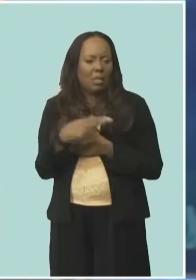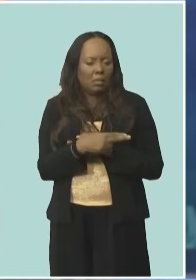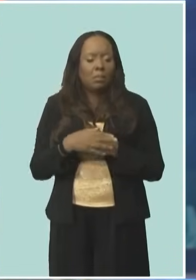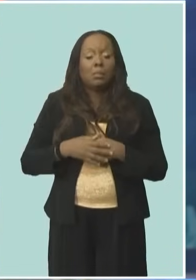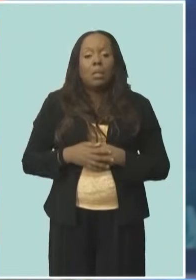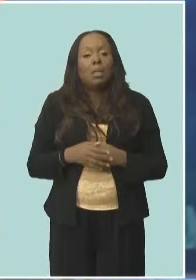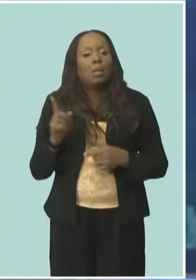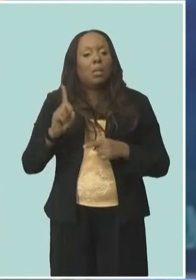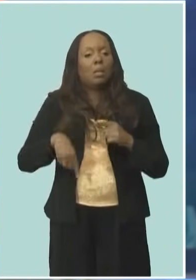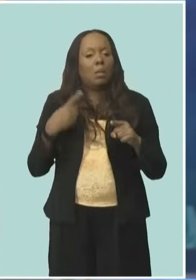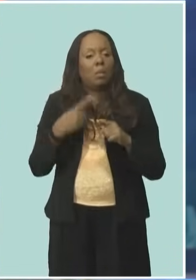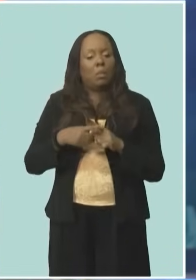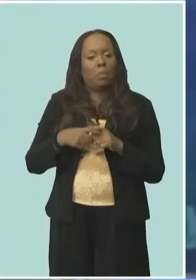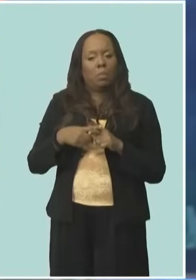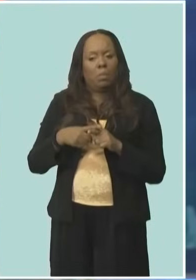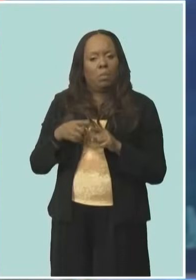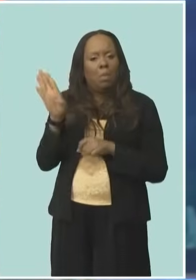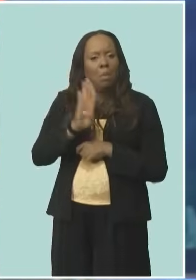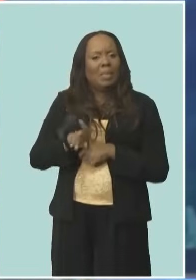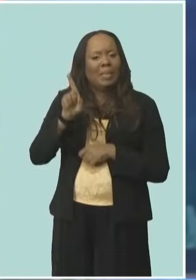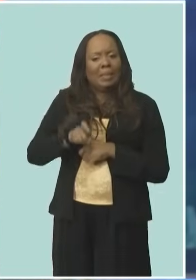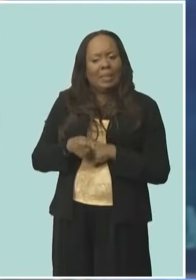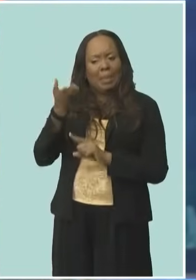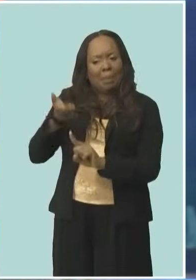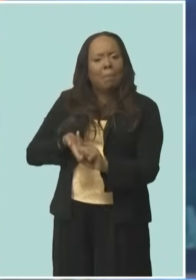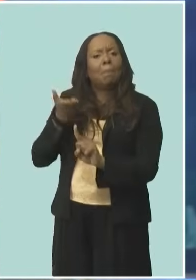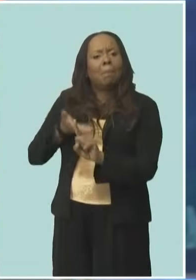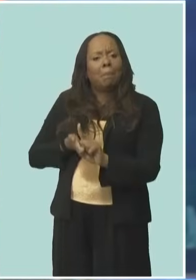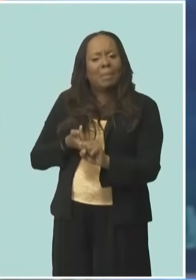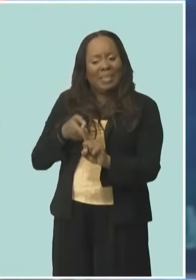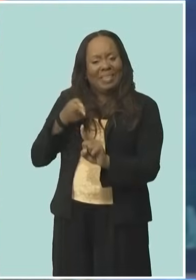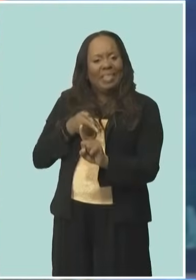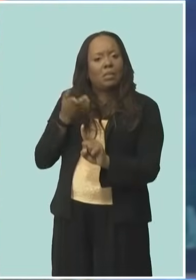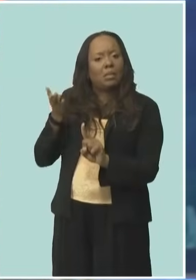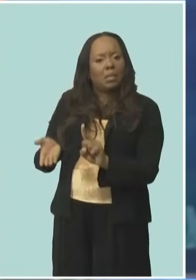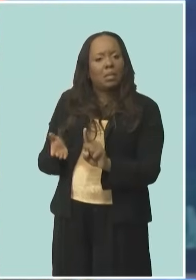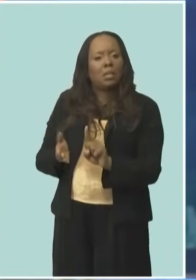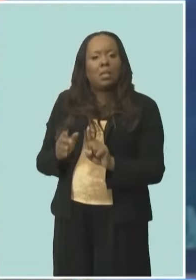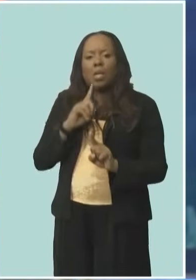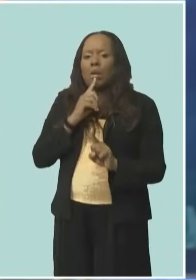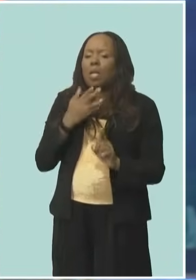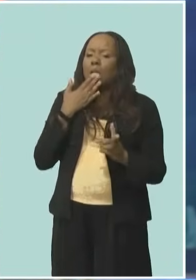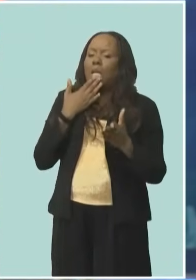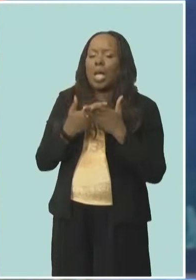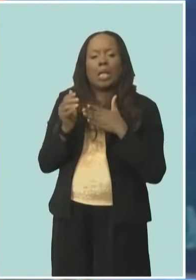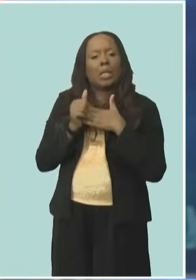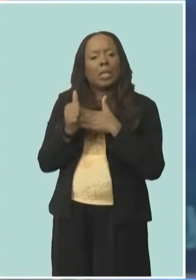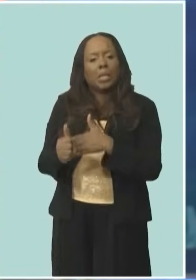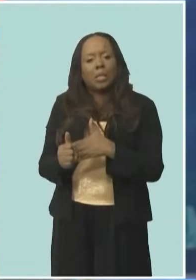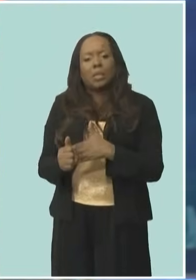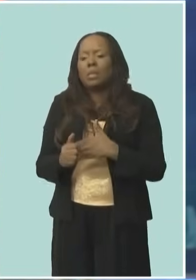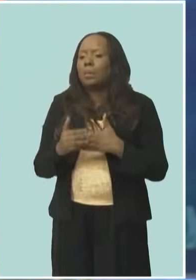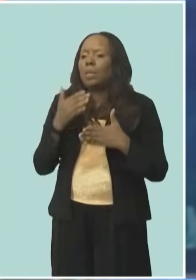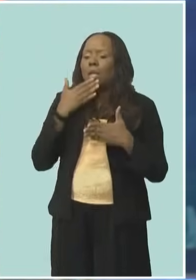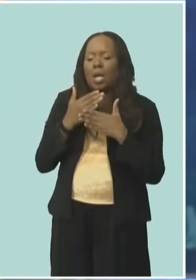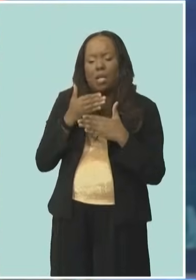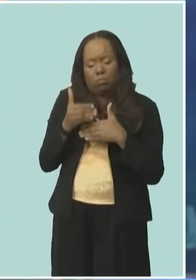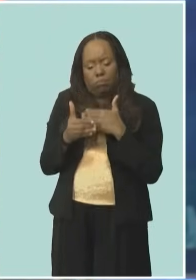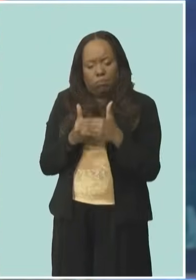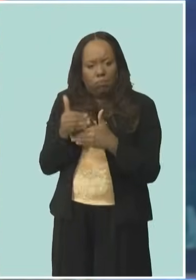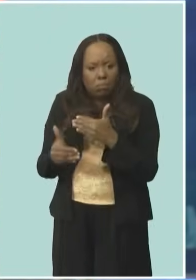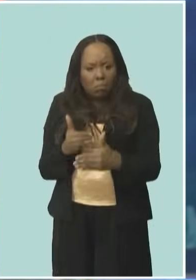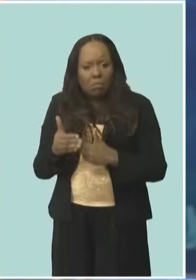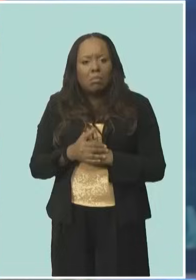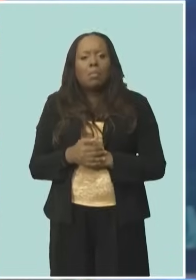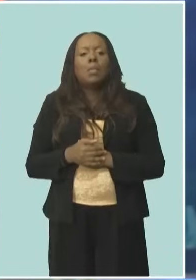when the country needed him, and steady heads and hands to save the people and the Barbadian way of life. Mr.